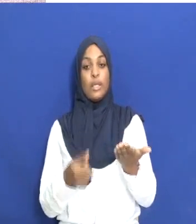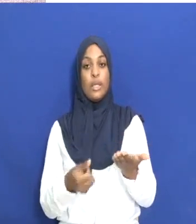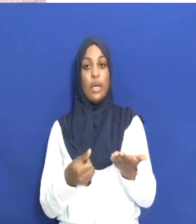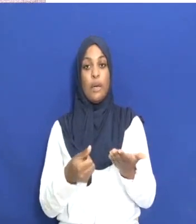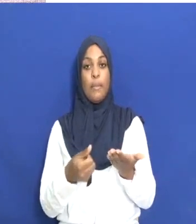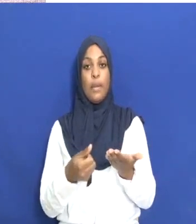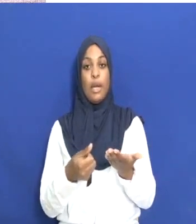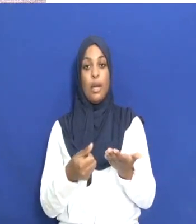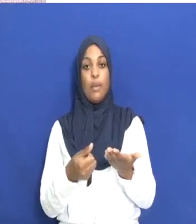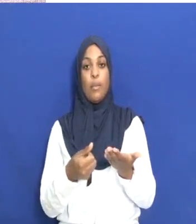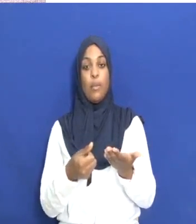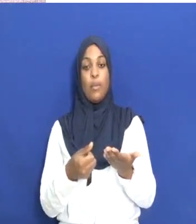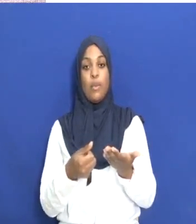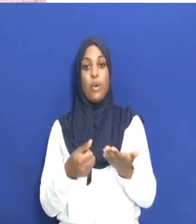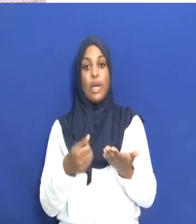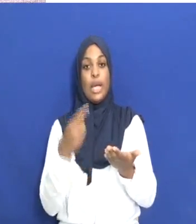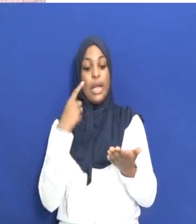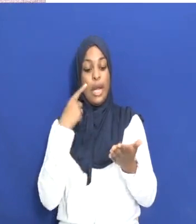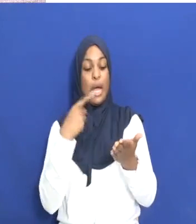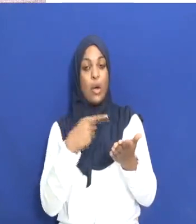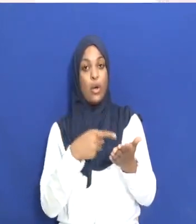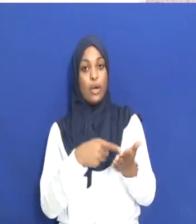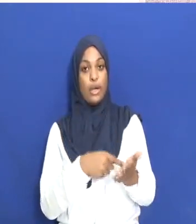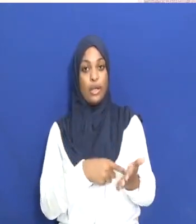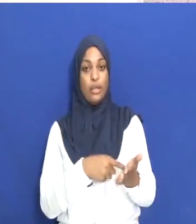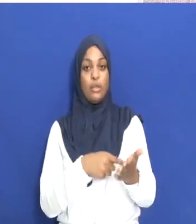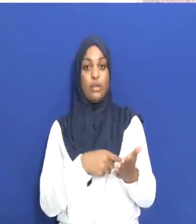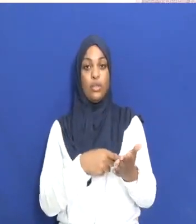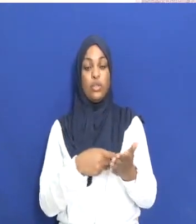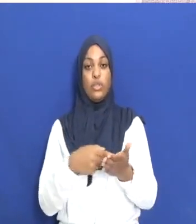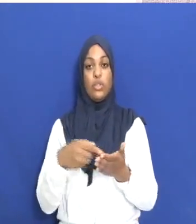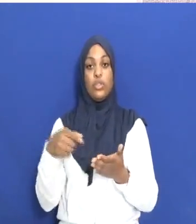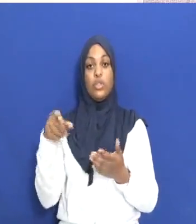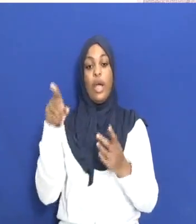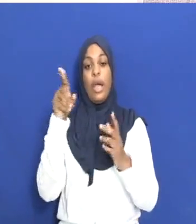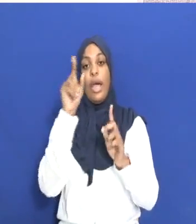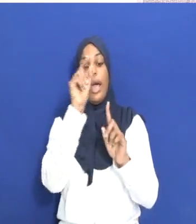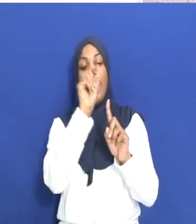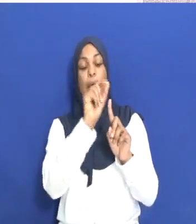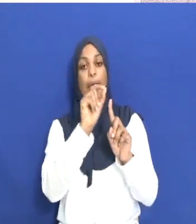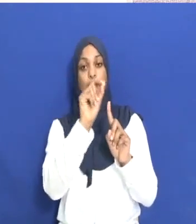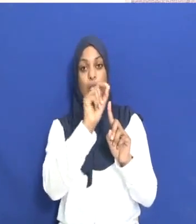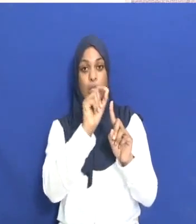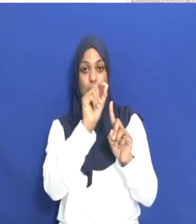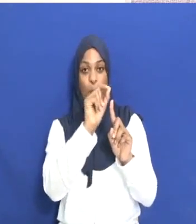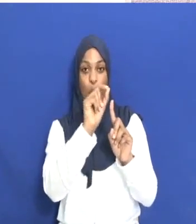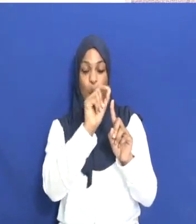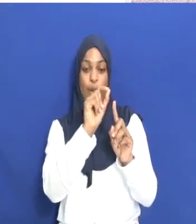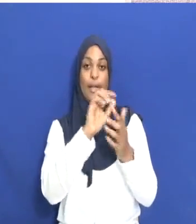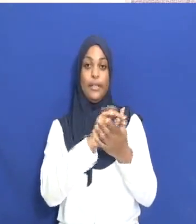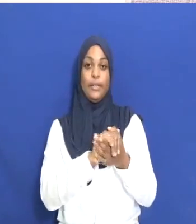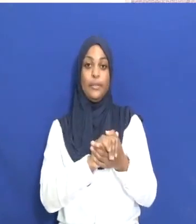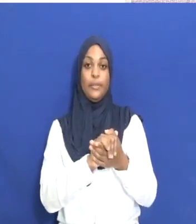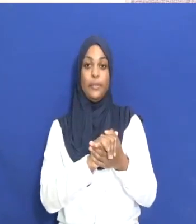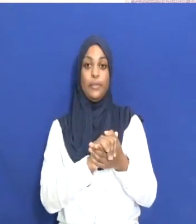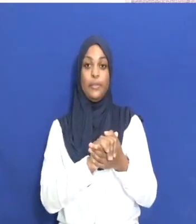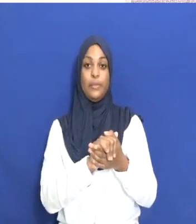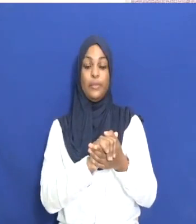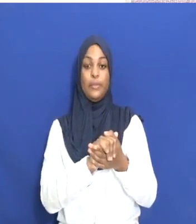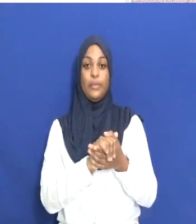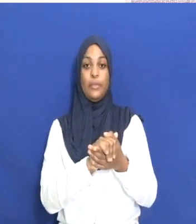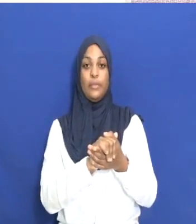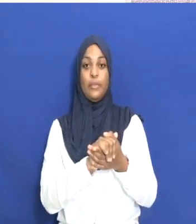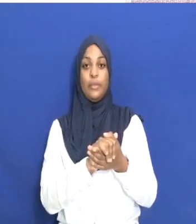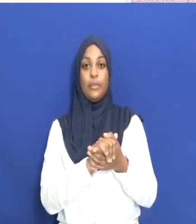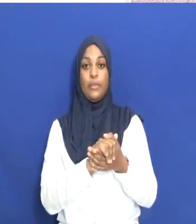are written in exponential form. Can you tell me, what do you expect to learn today? Dear pupil, before going